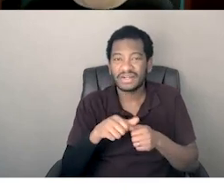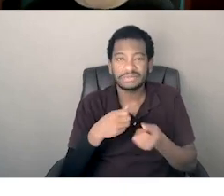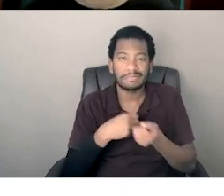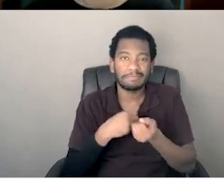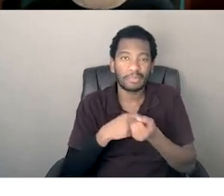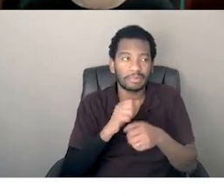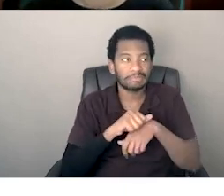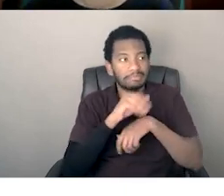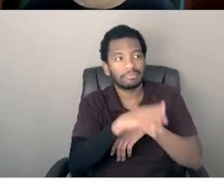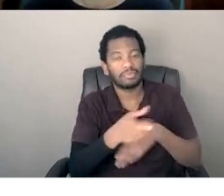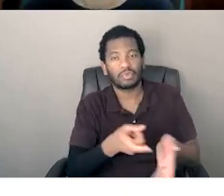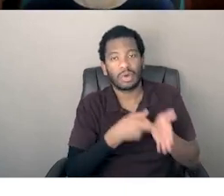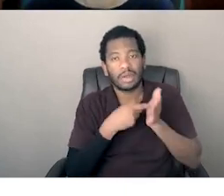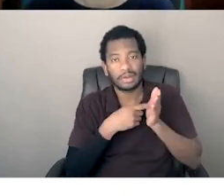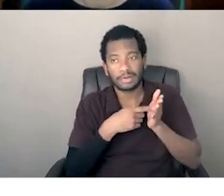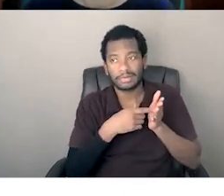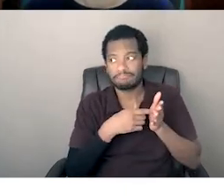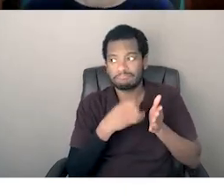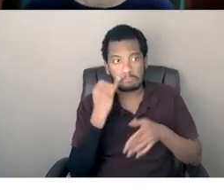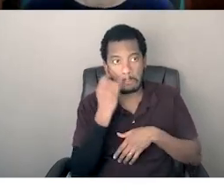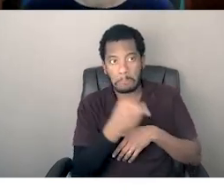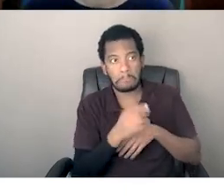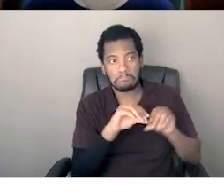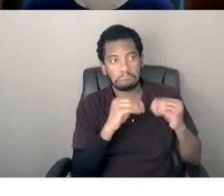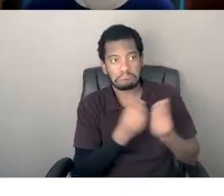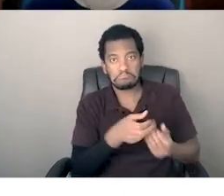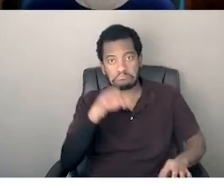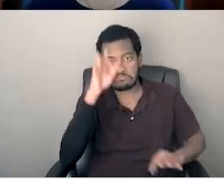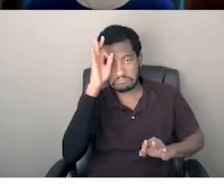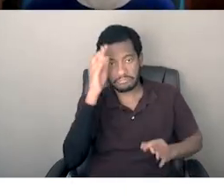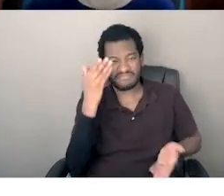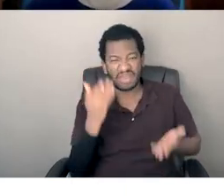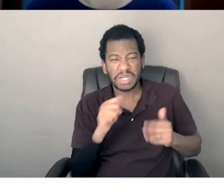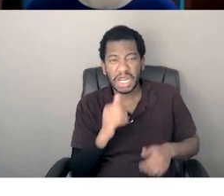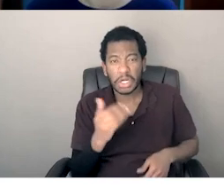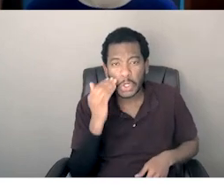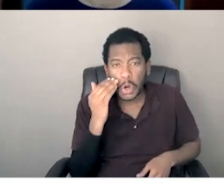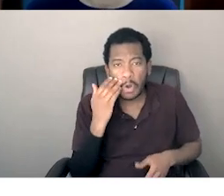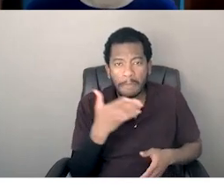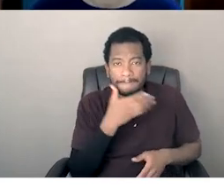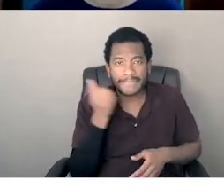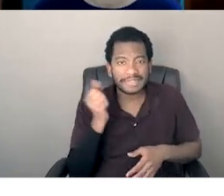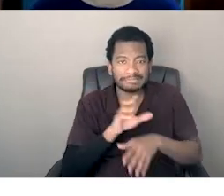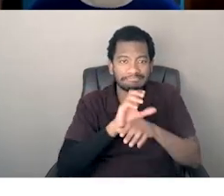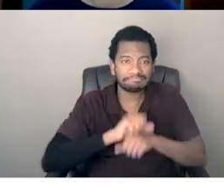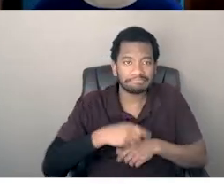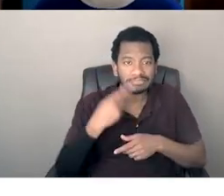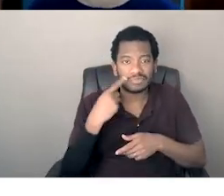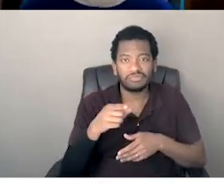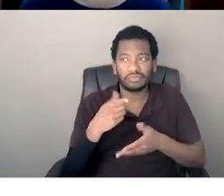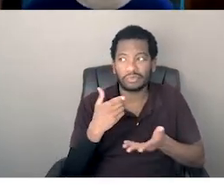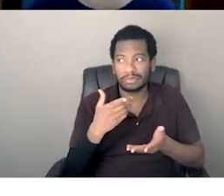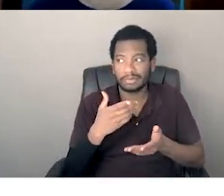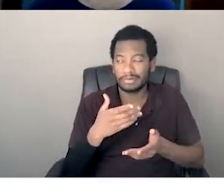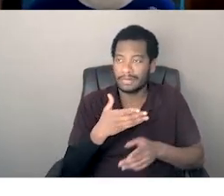so familiar with grant writing, they may not know what the norms are for getting those letters or which ones are likely to carry weight for which funders in